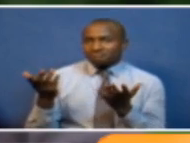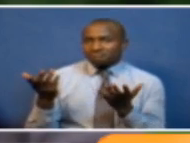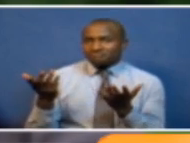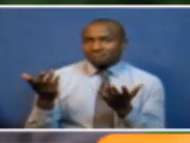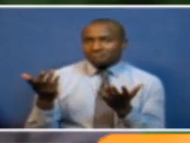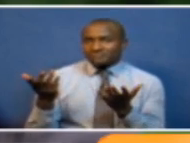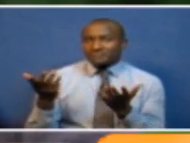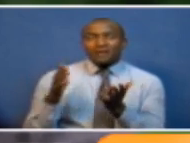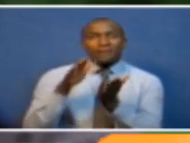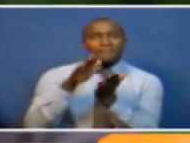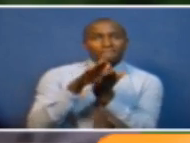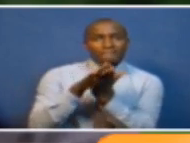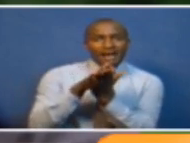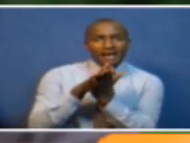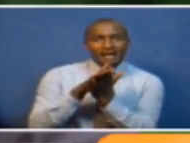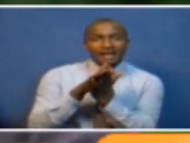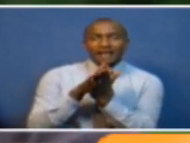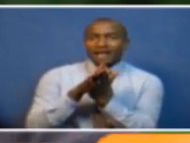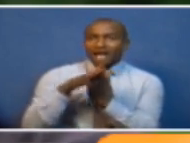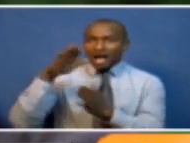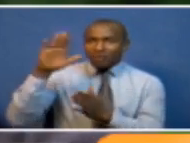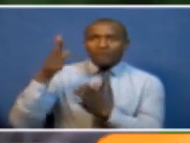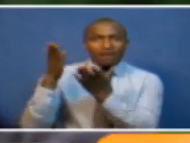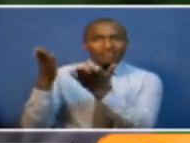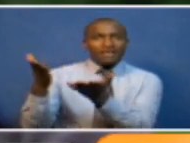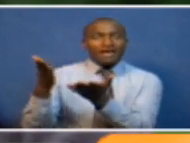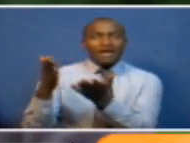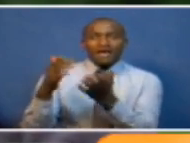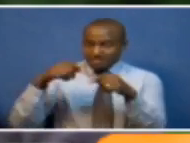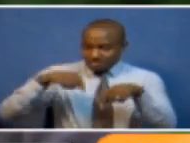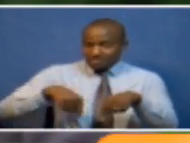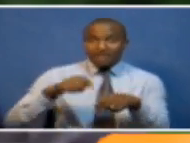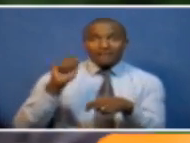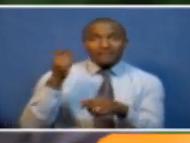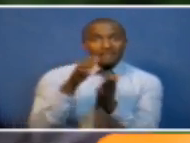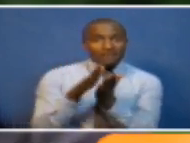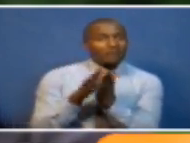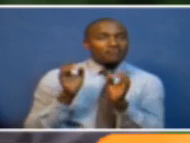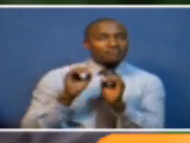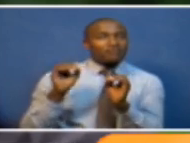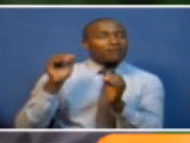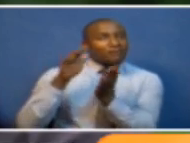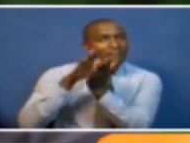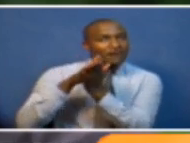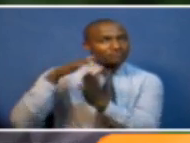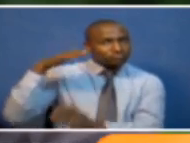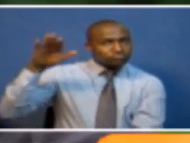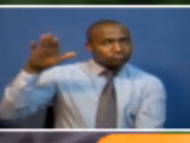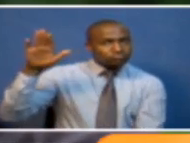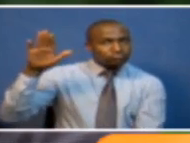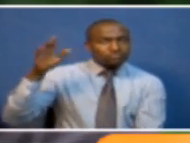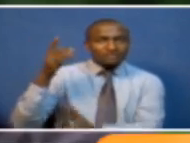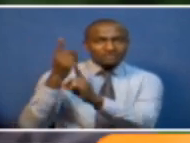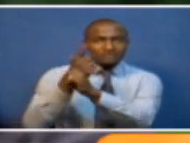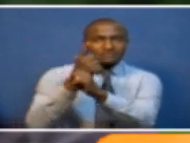debtors, bankers from across the world, these are not Kenyan bankers, these are bankers from across the world, different